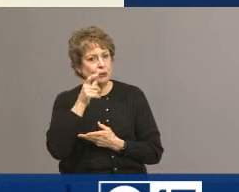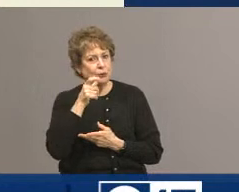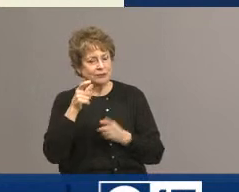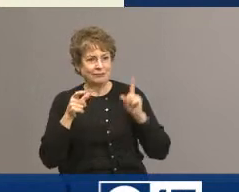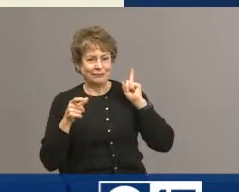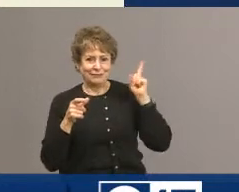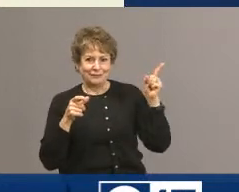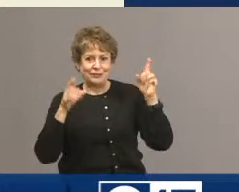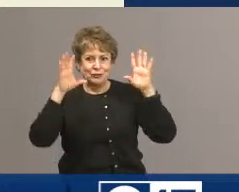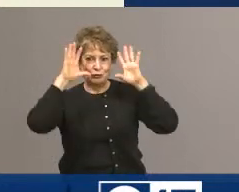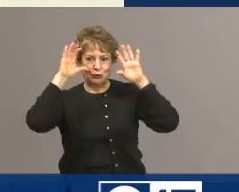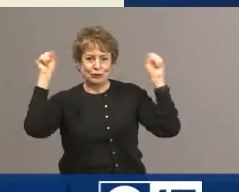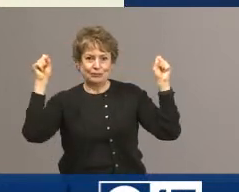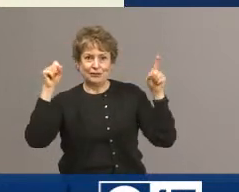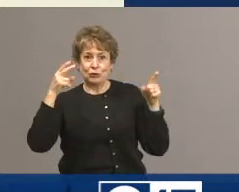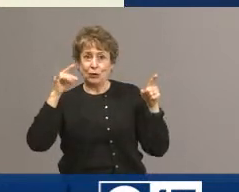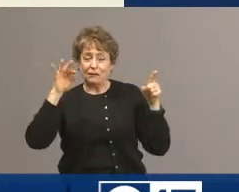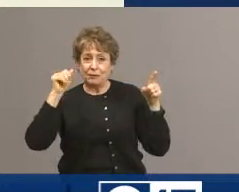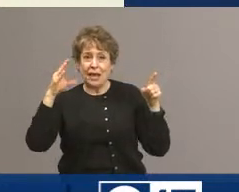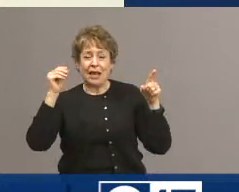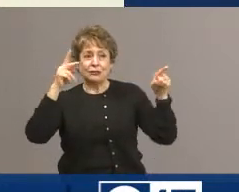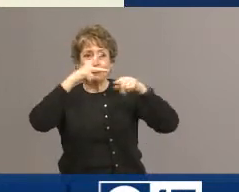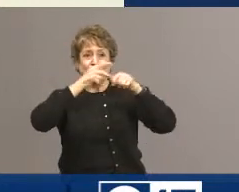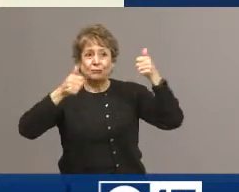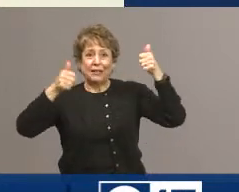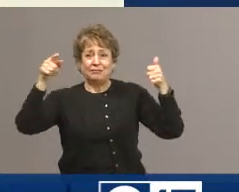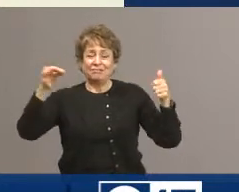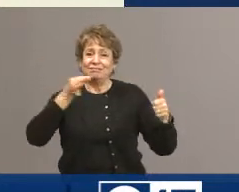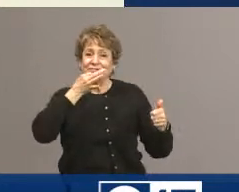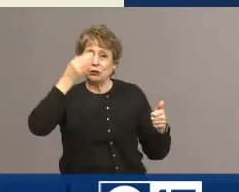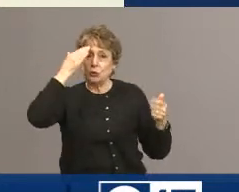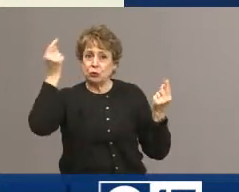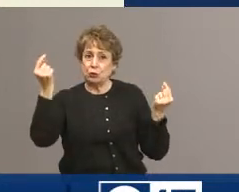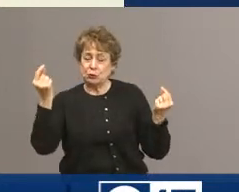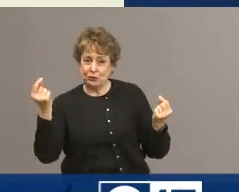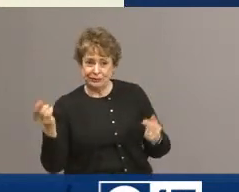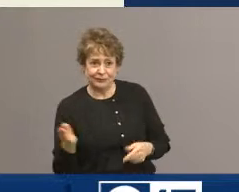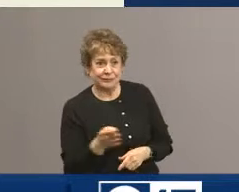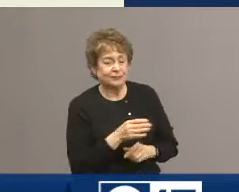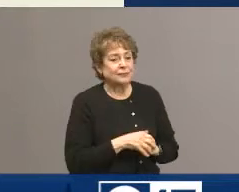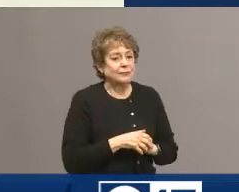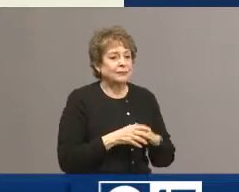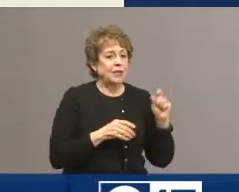flexibility offered on those distance learning options? The objective is, yes,